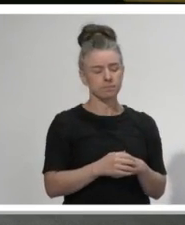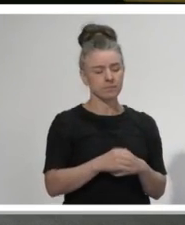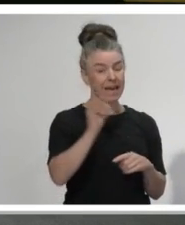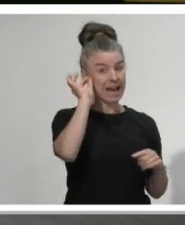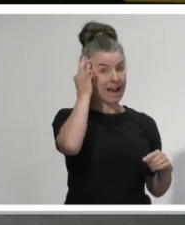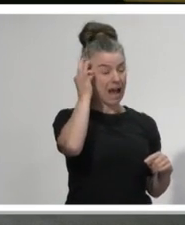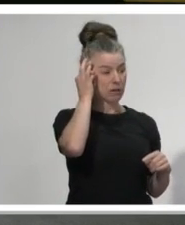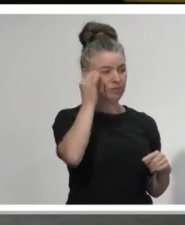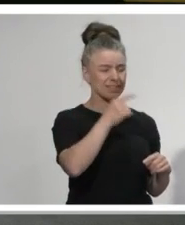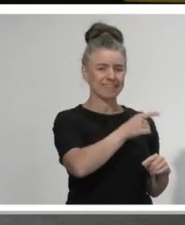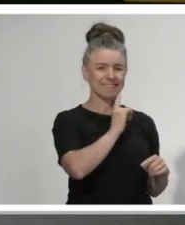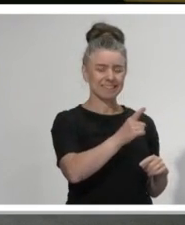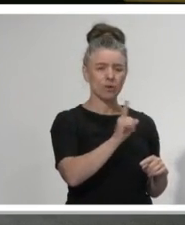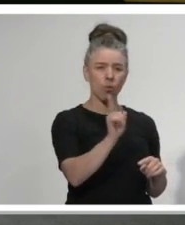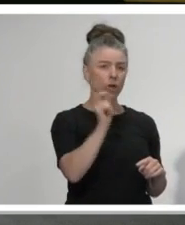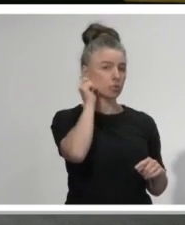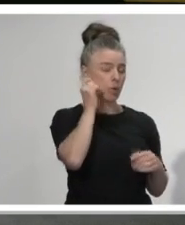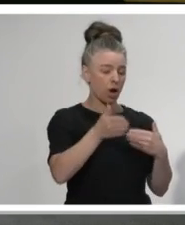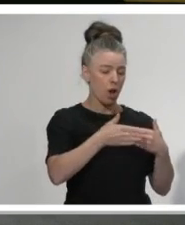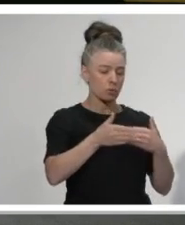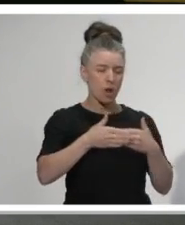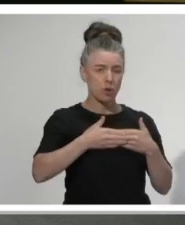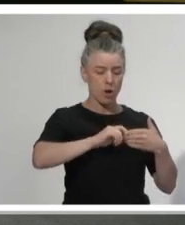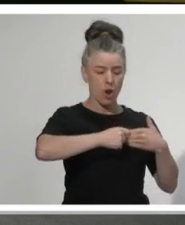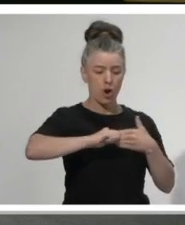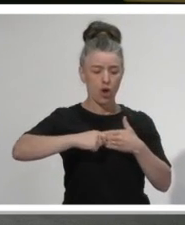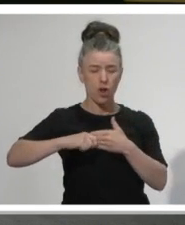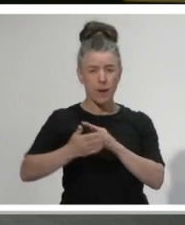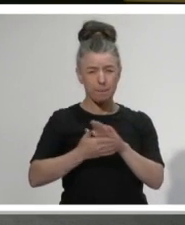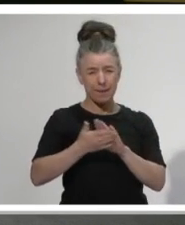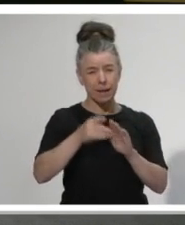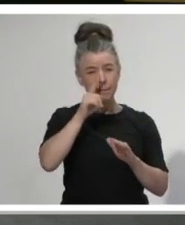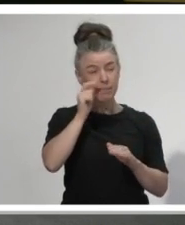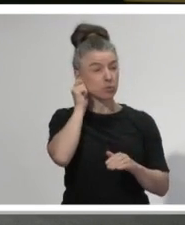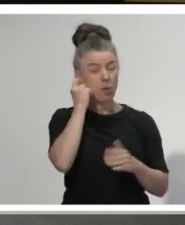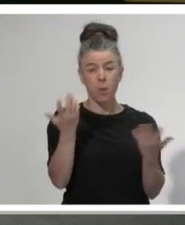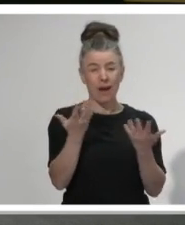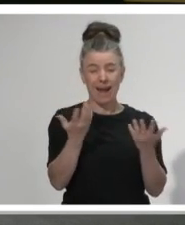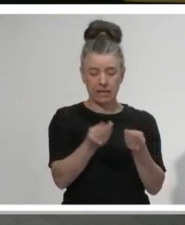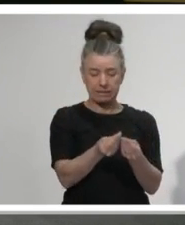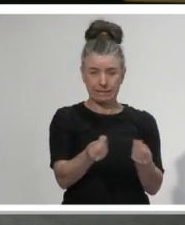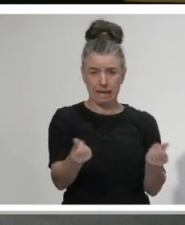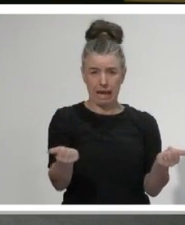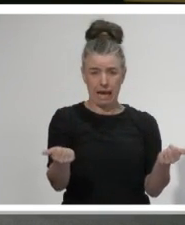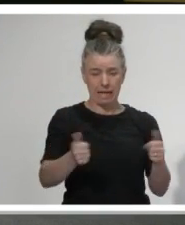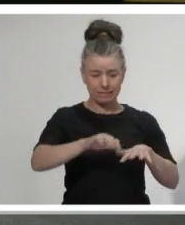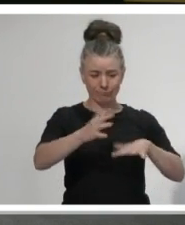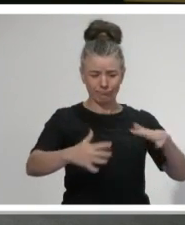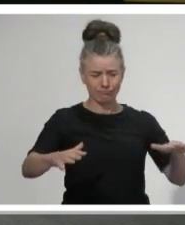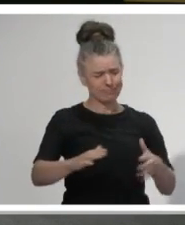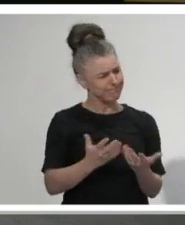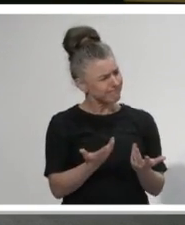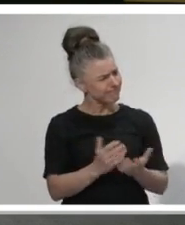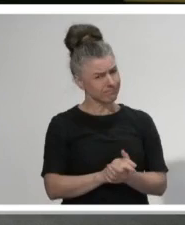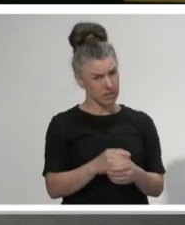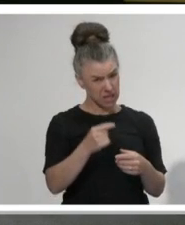told to keep toilets closed, which has seen people relieving themselves in the sand dunes. Can you please clear up the messages